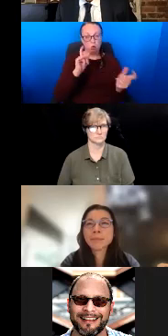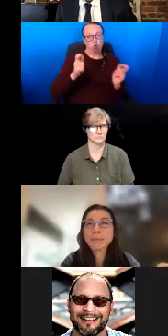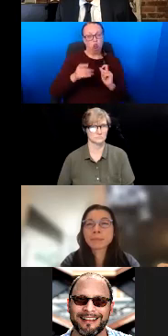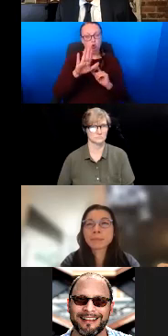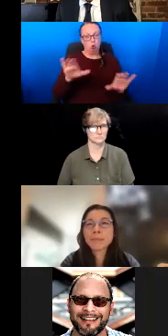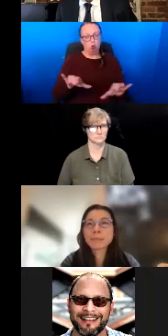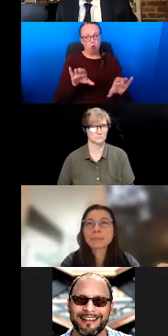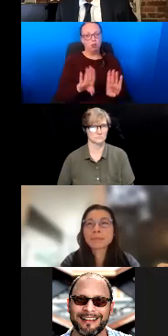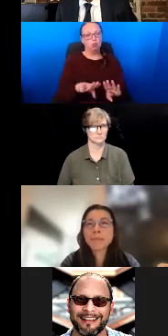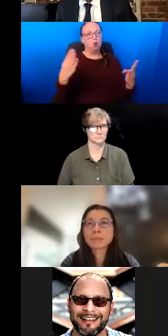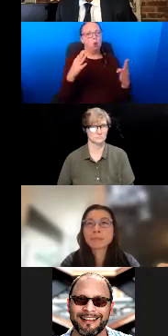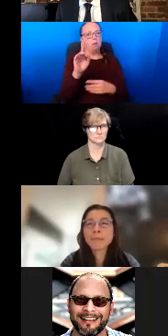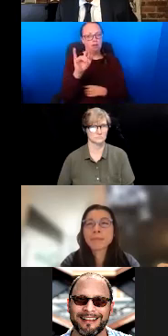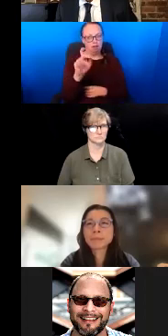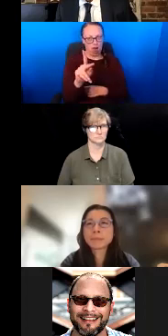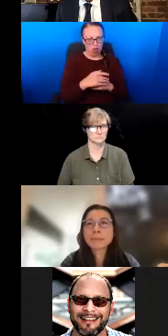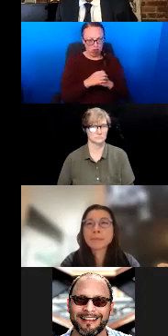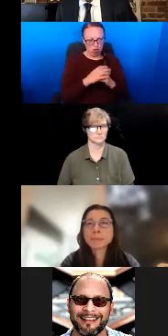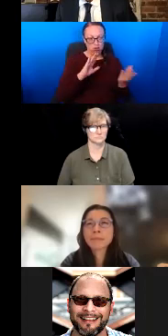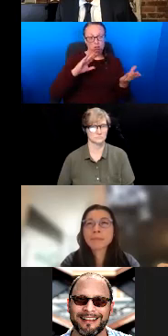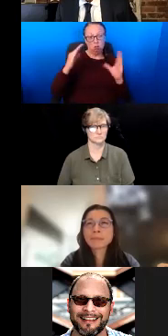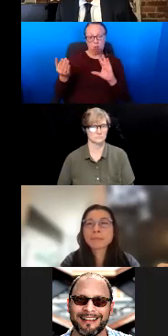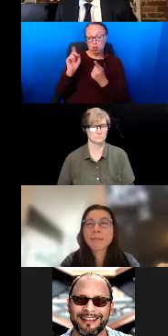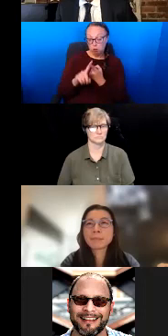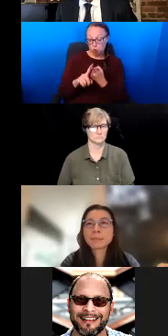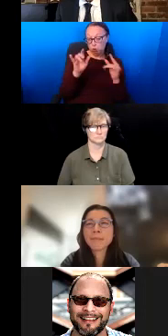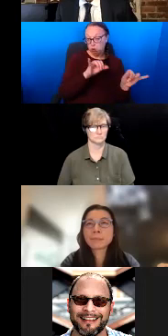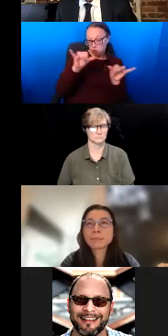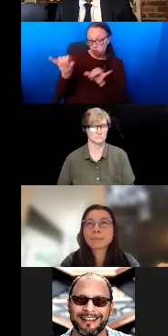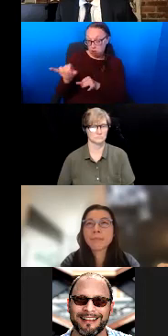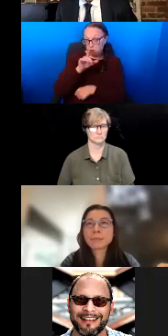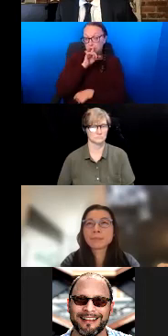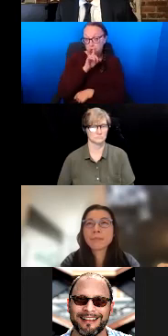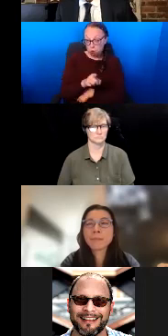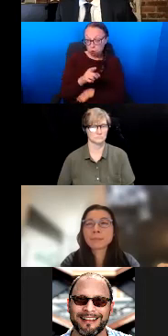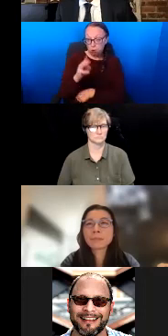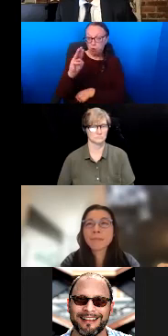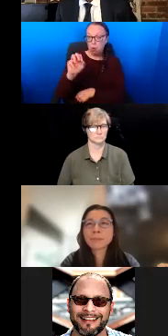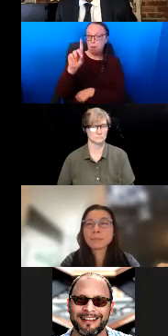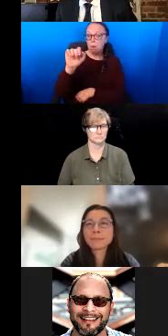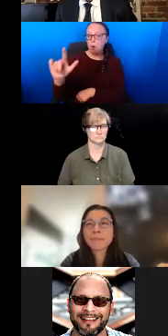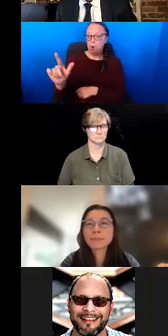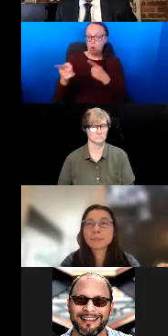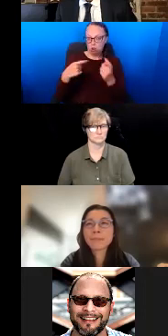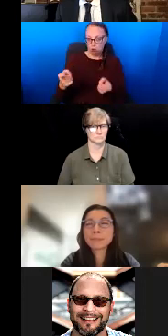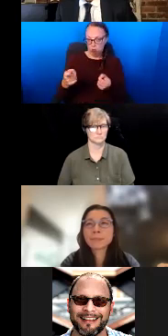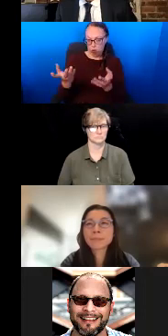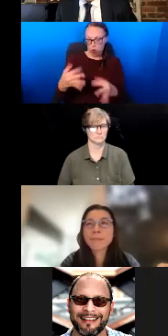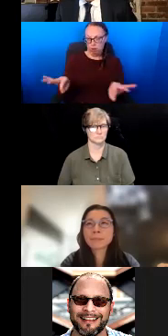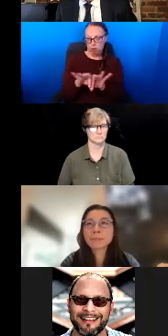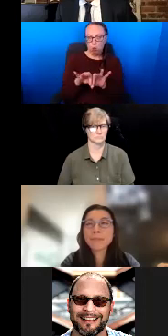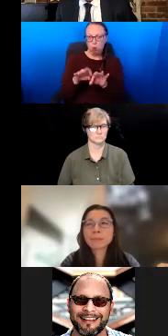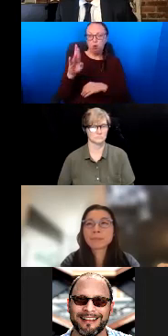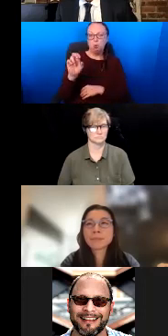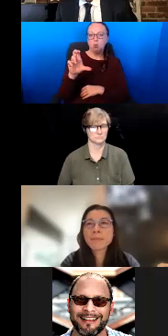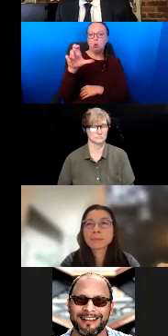open tasks. Whereas the same was true that the modal control was important in Broca's